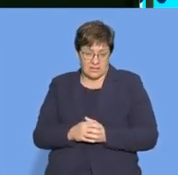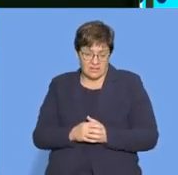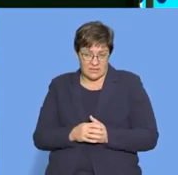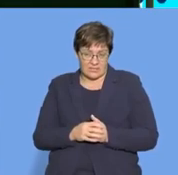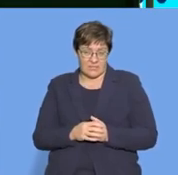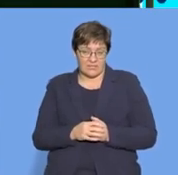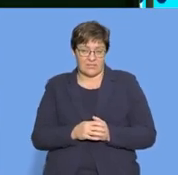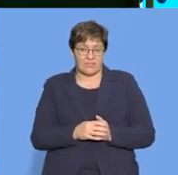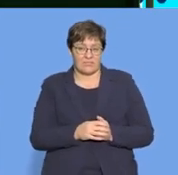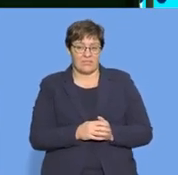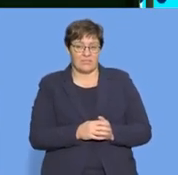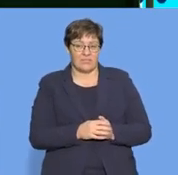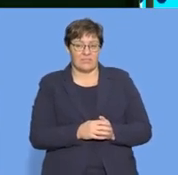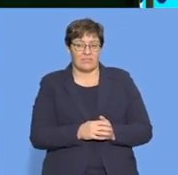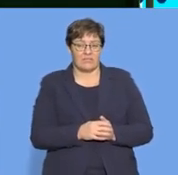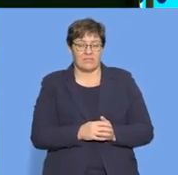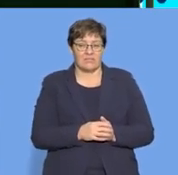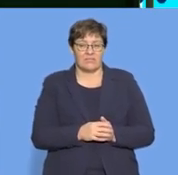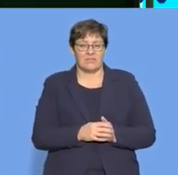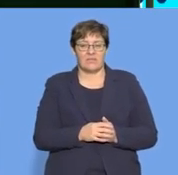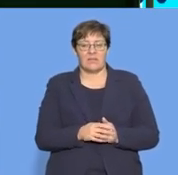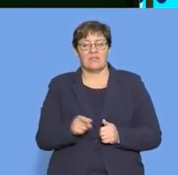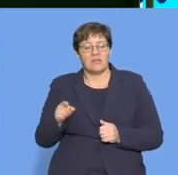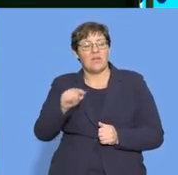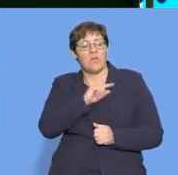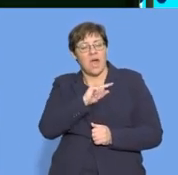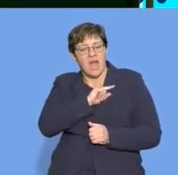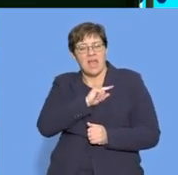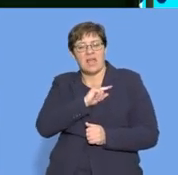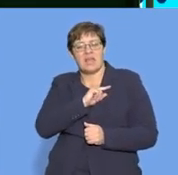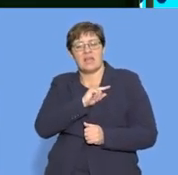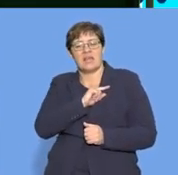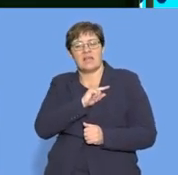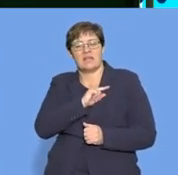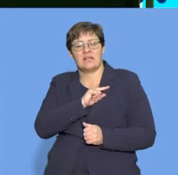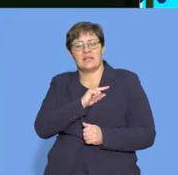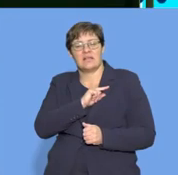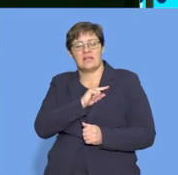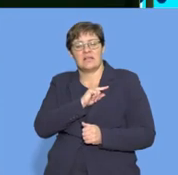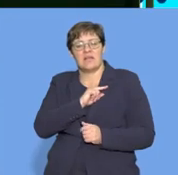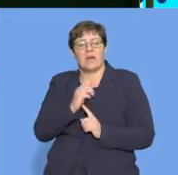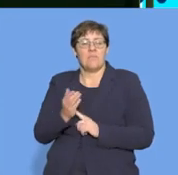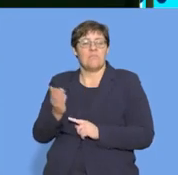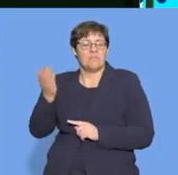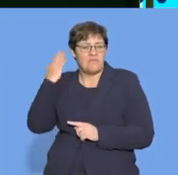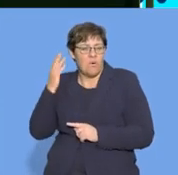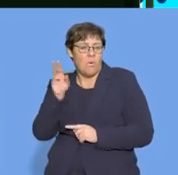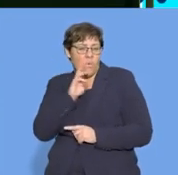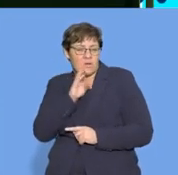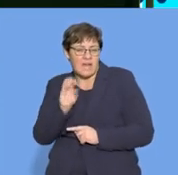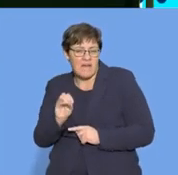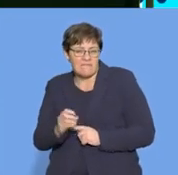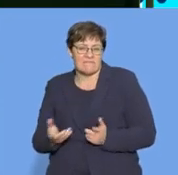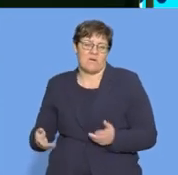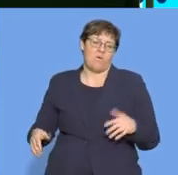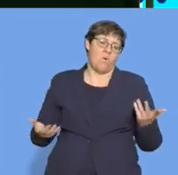their bodies then were fossilized, or their remains were fossilized. And that is why we find where there was previously